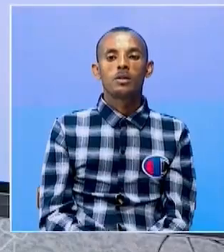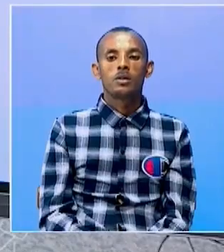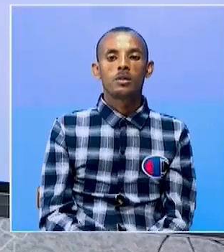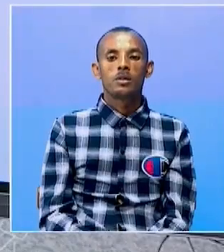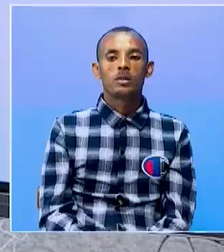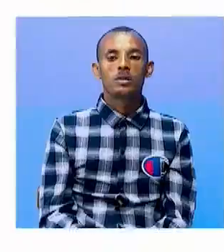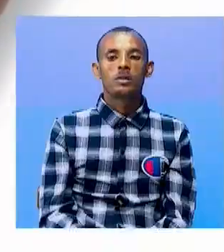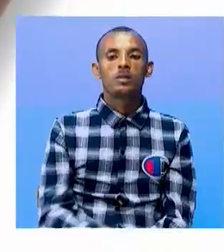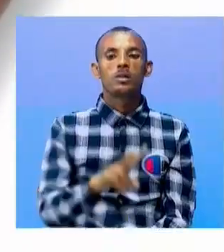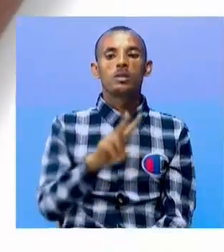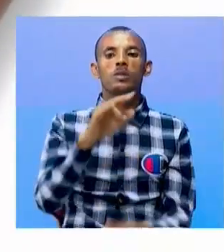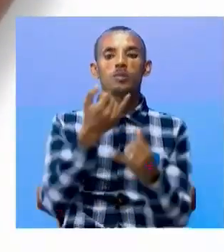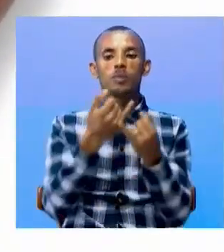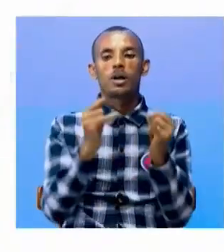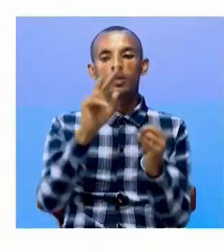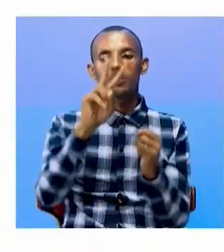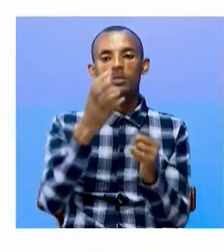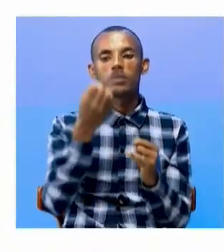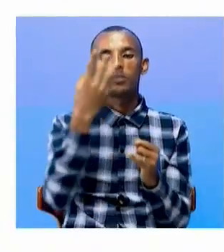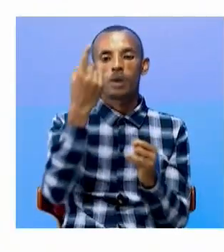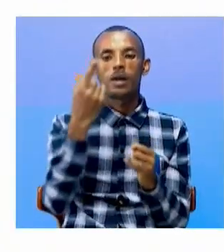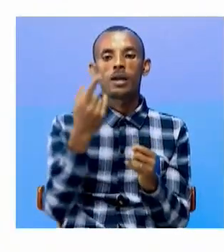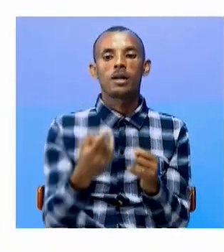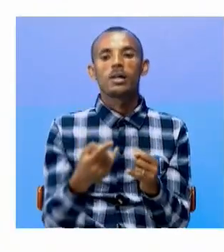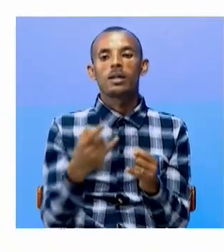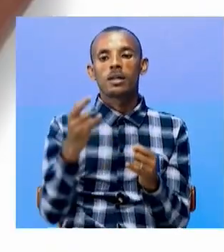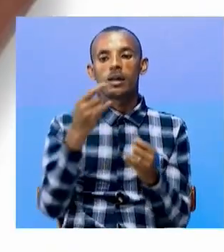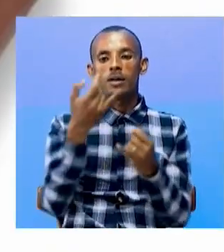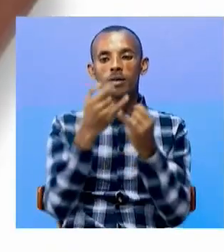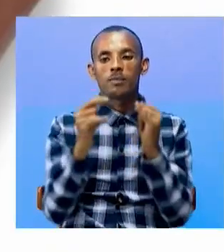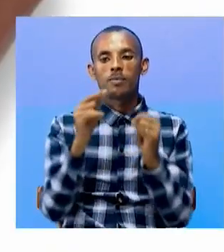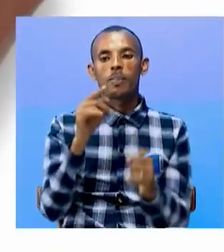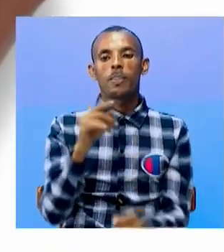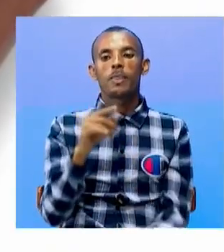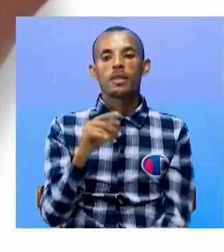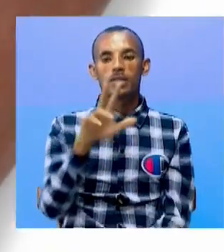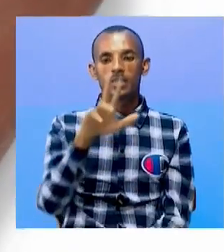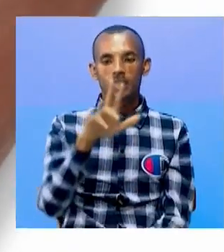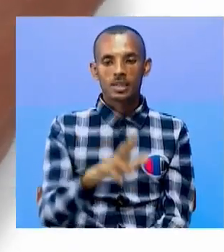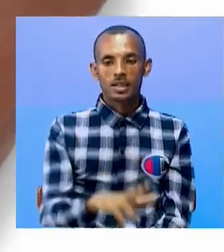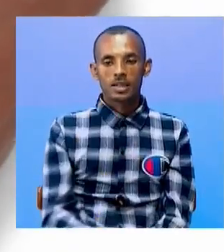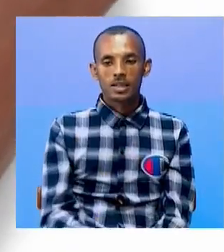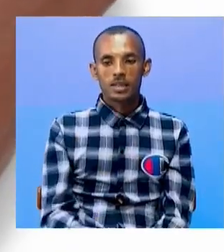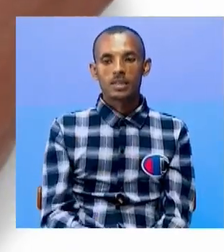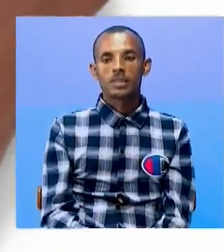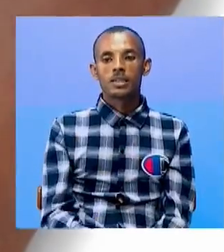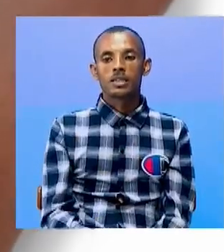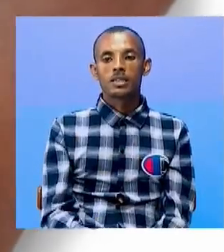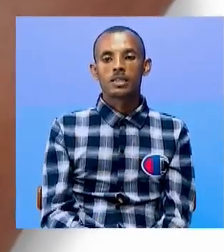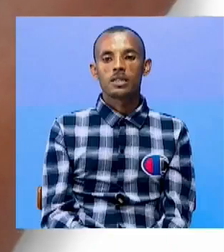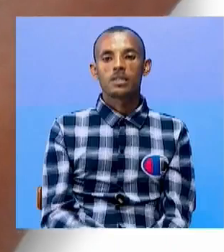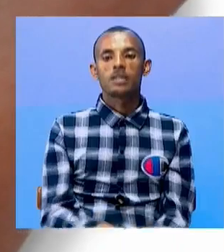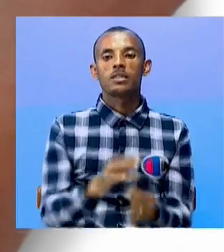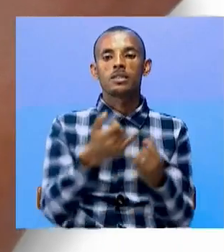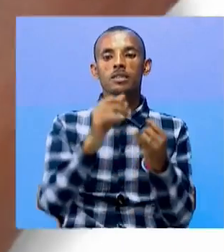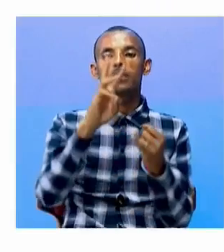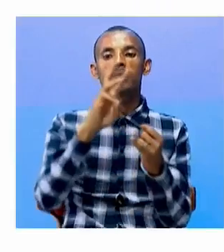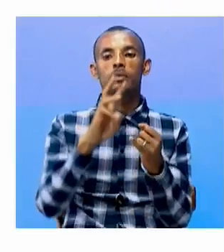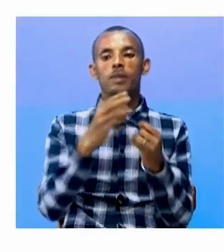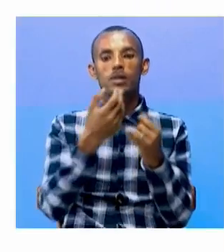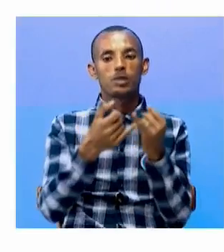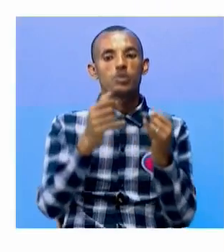when you divide 2 by 2, it is 1. This cannot divisible. Just put it down. And 6 is divisible by 2, it gets